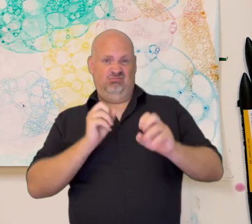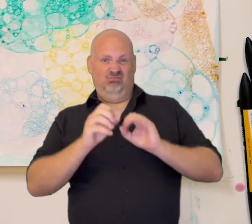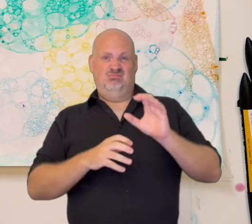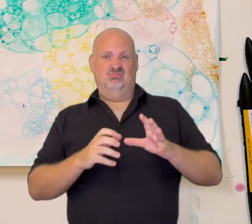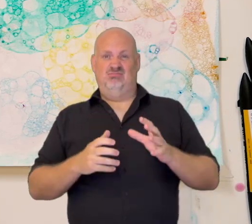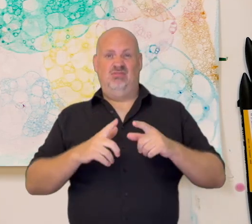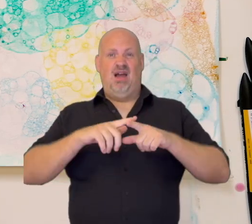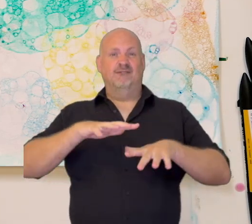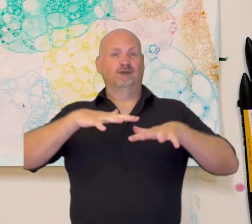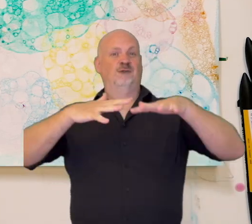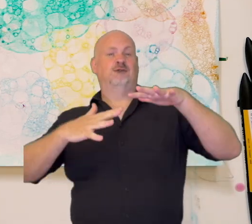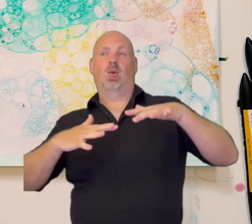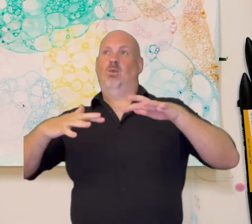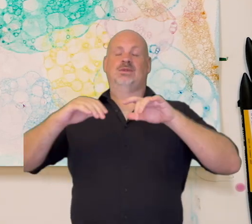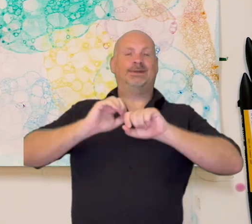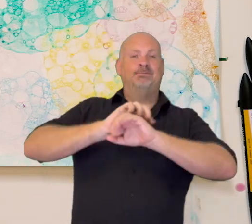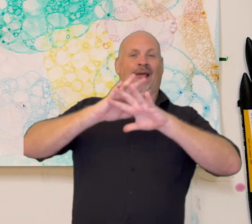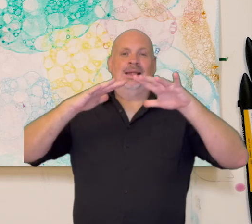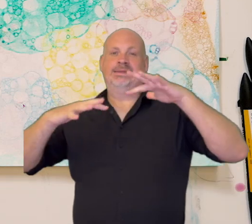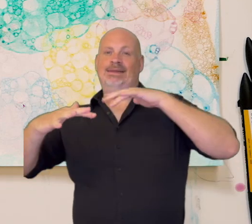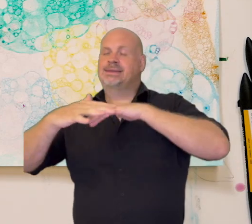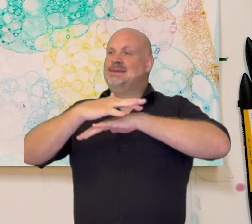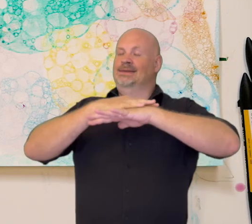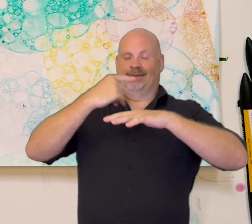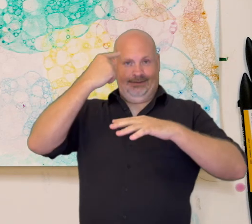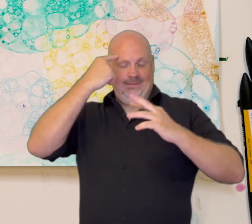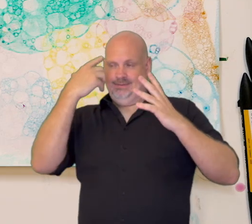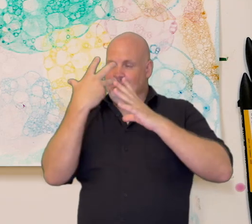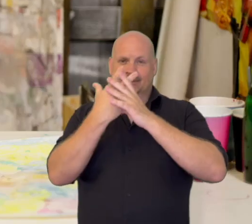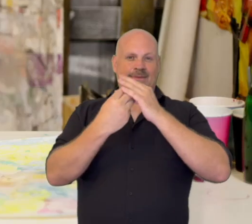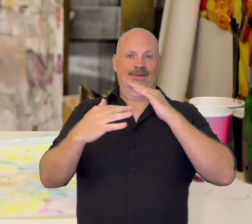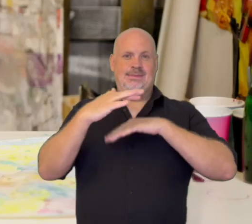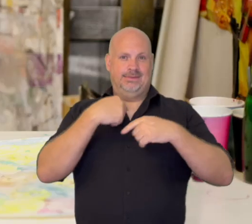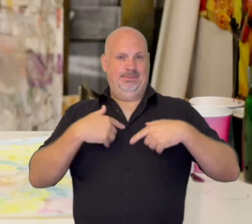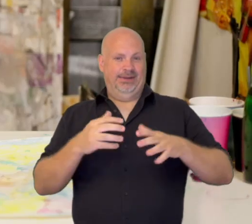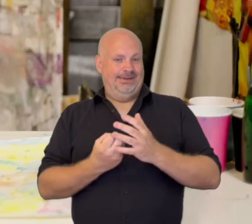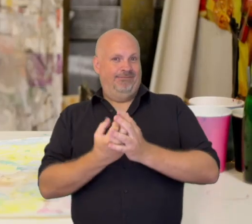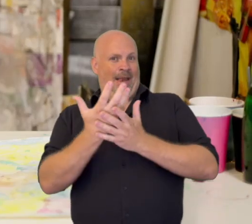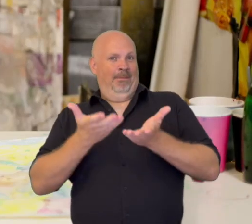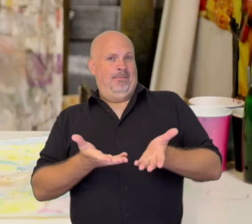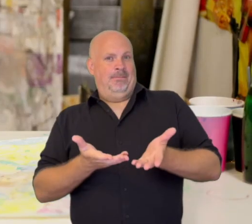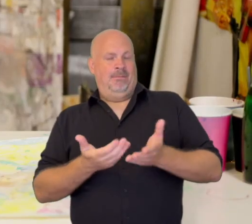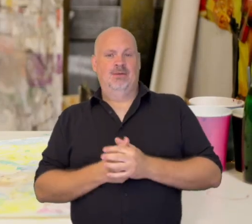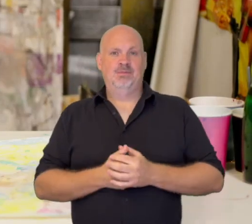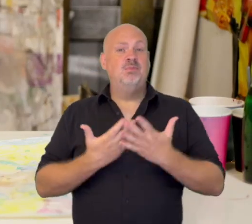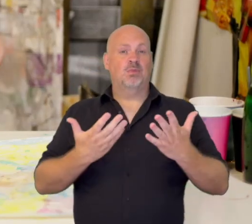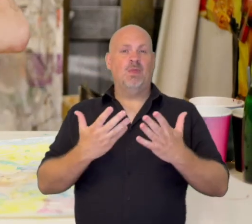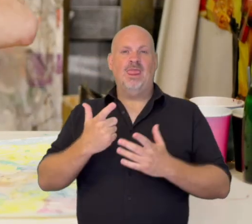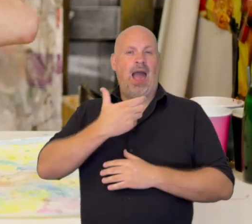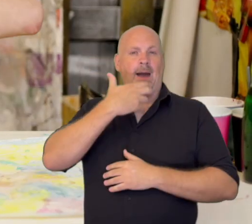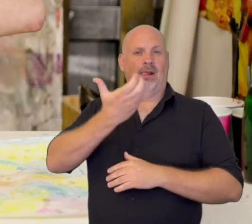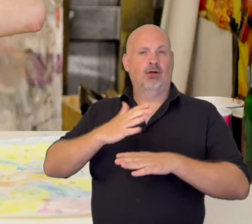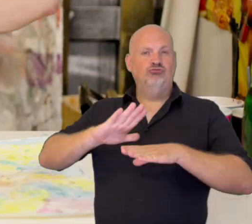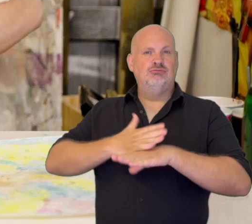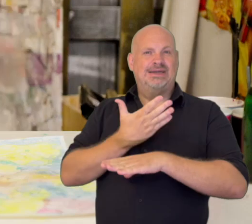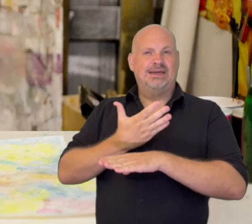this kind of cosmic consciousness that we've kind of developed. Let's go for a apple green.